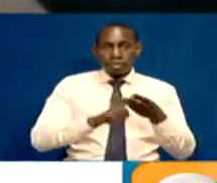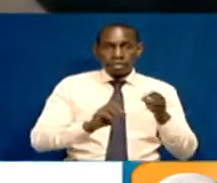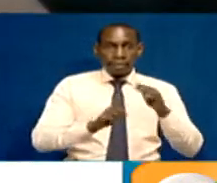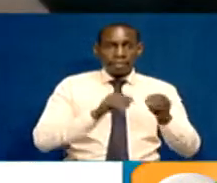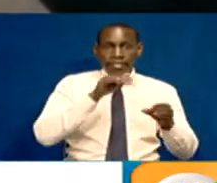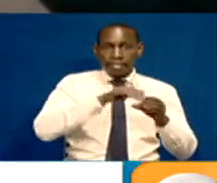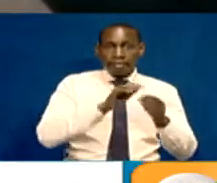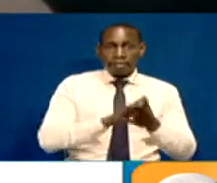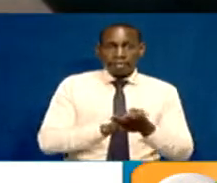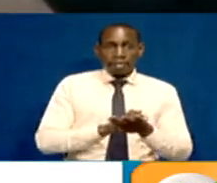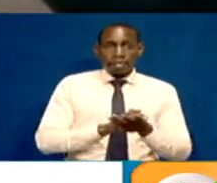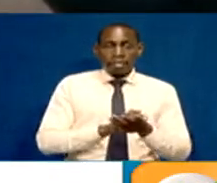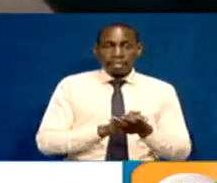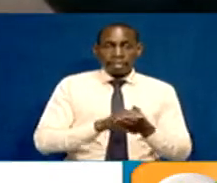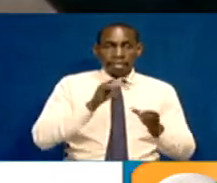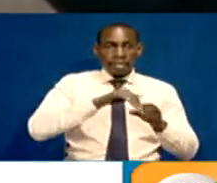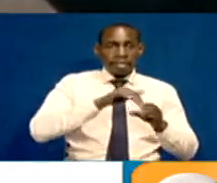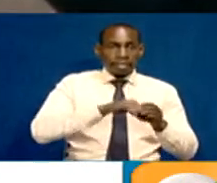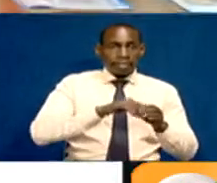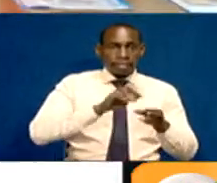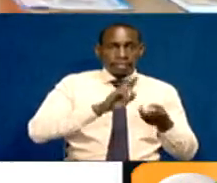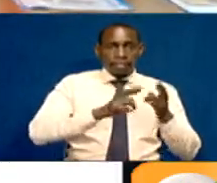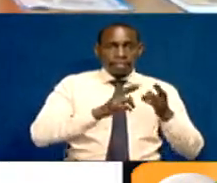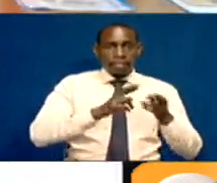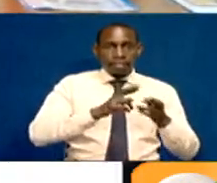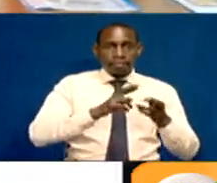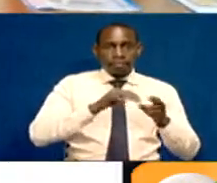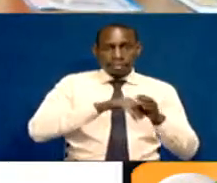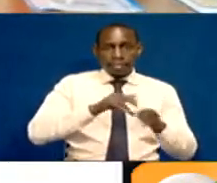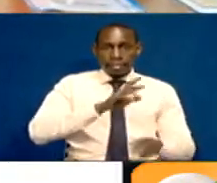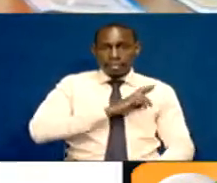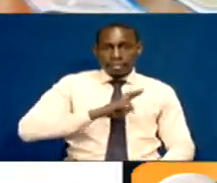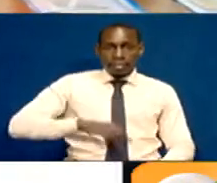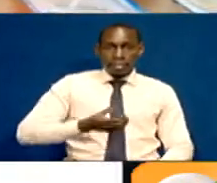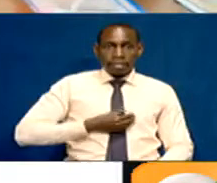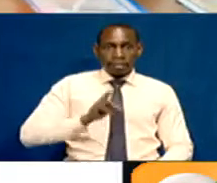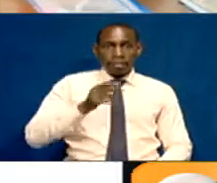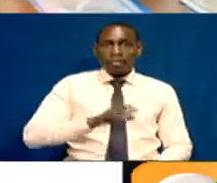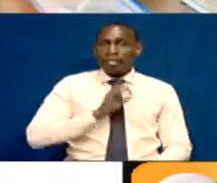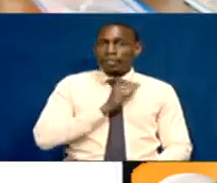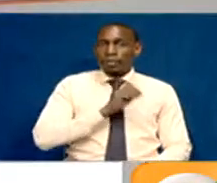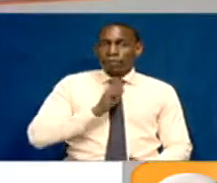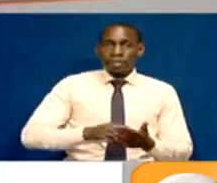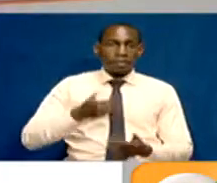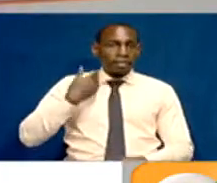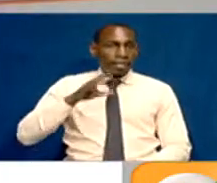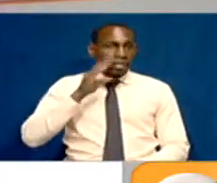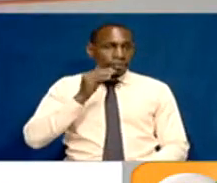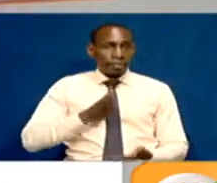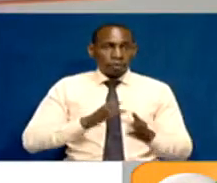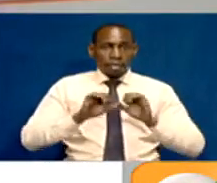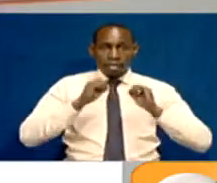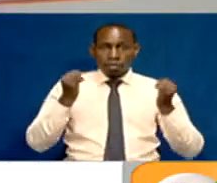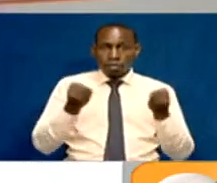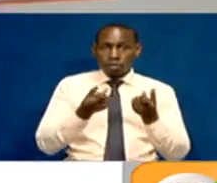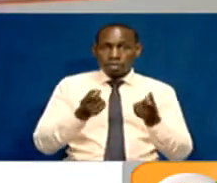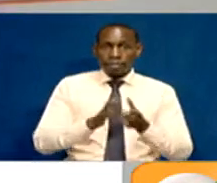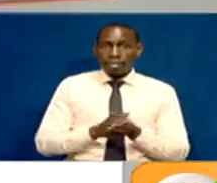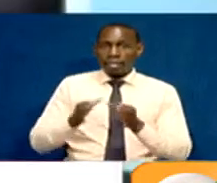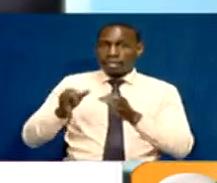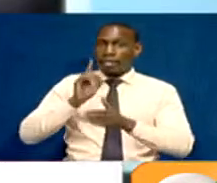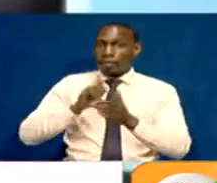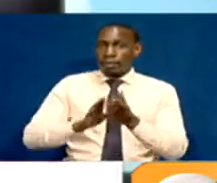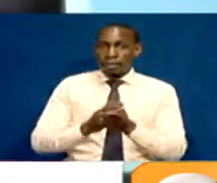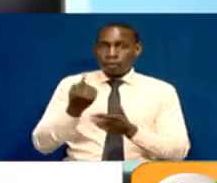of Interior and Interreligious Council of Kenya, has decried the rise in cases of hate speech through social media. Uyano says